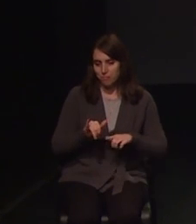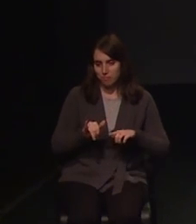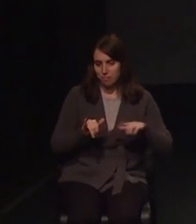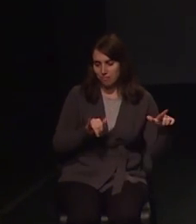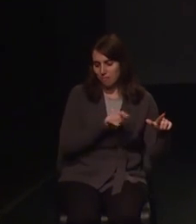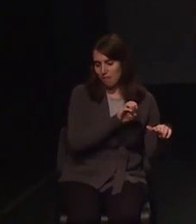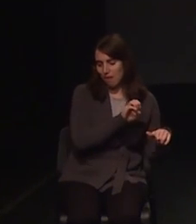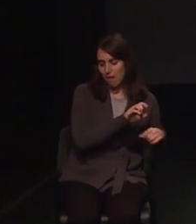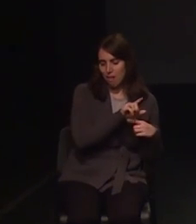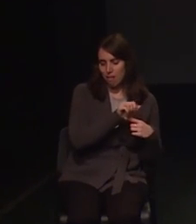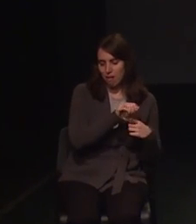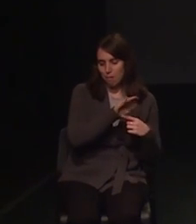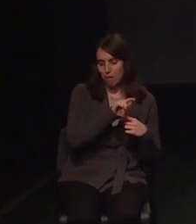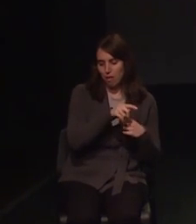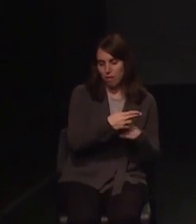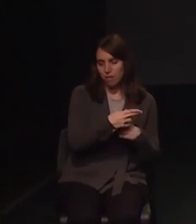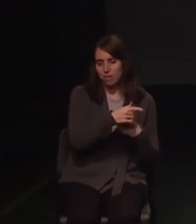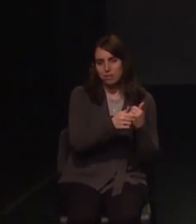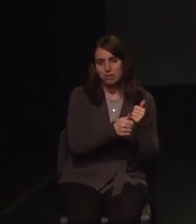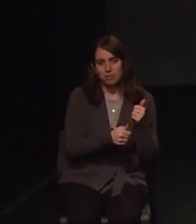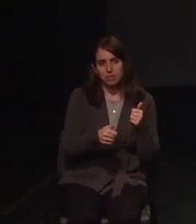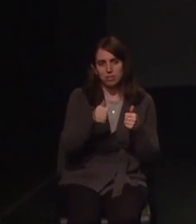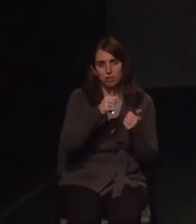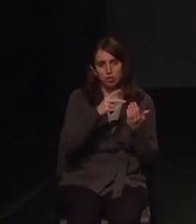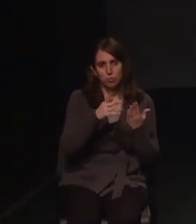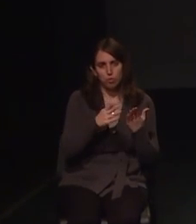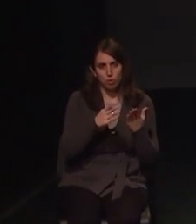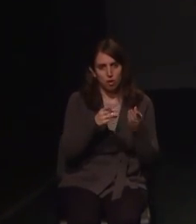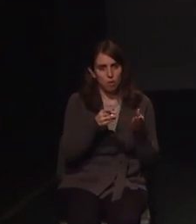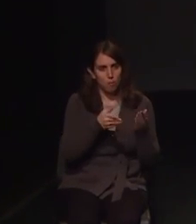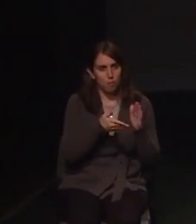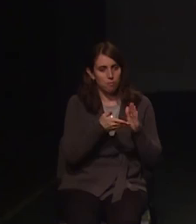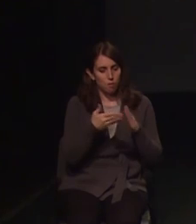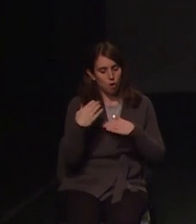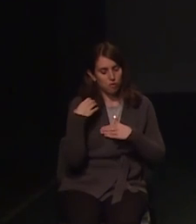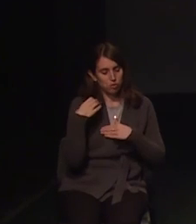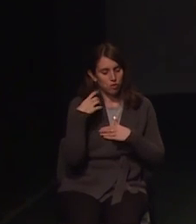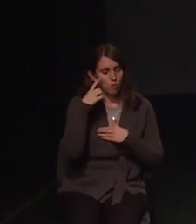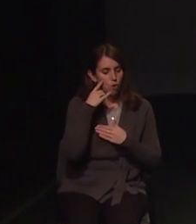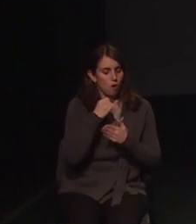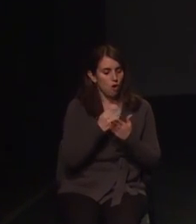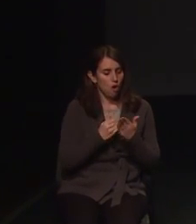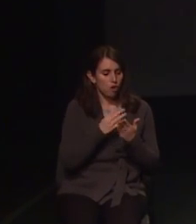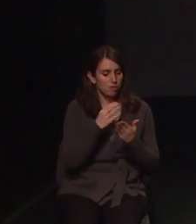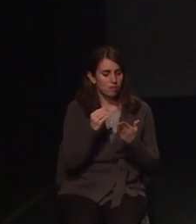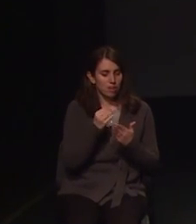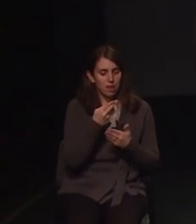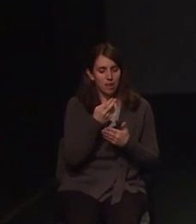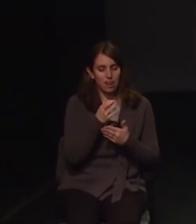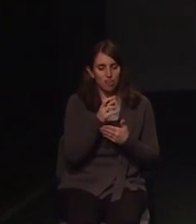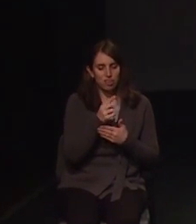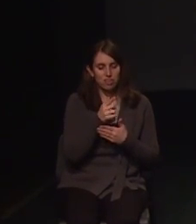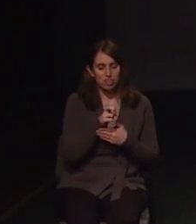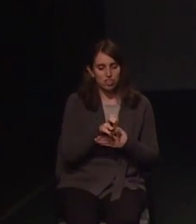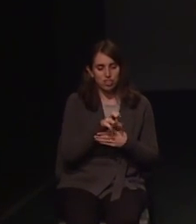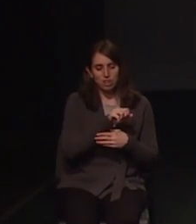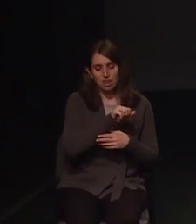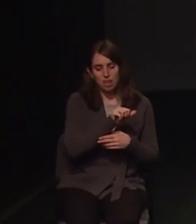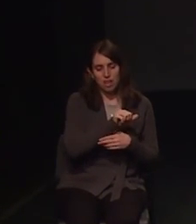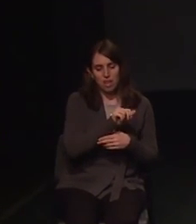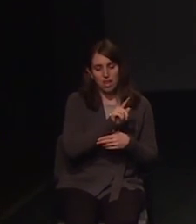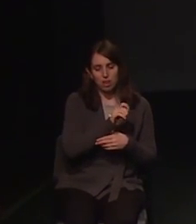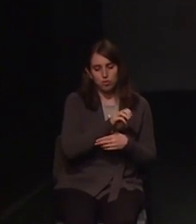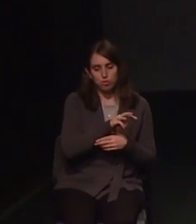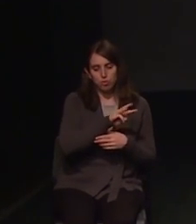is the Senior Program Officer for Arts and Heritage at the Andrew W. Mellon Foundation. To my right, I